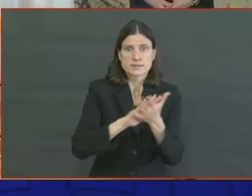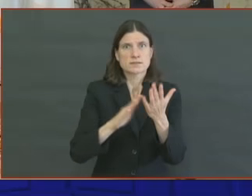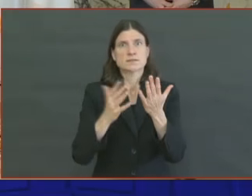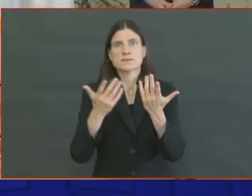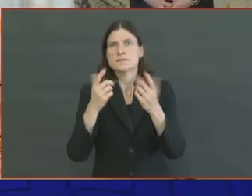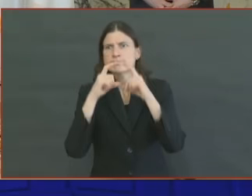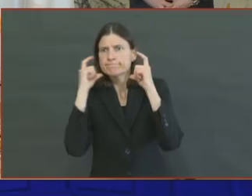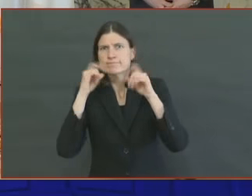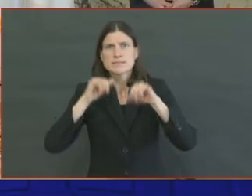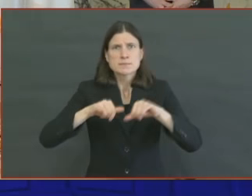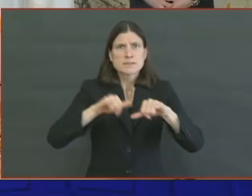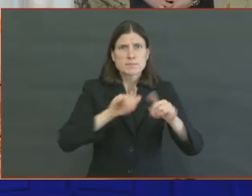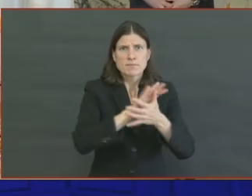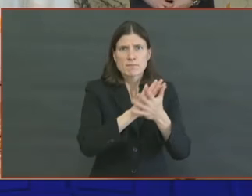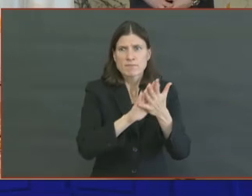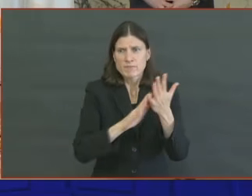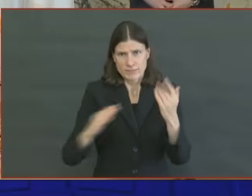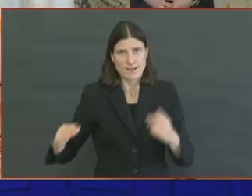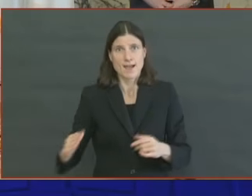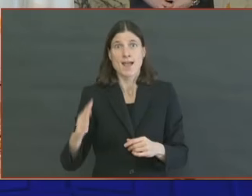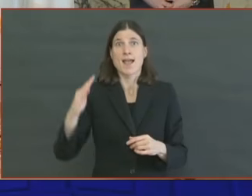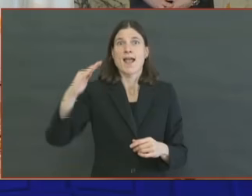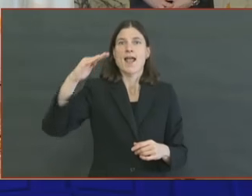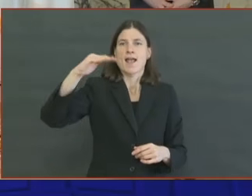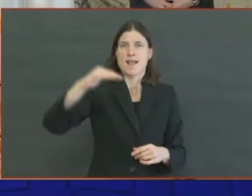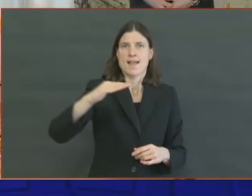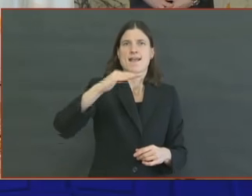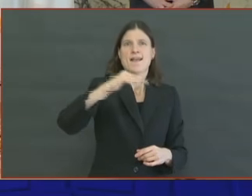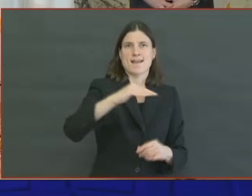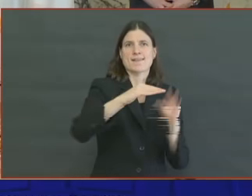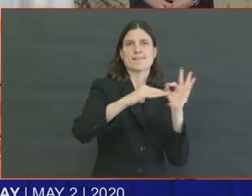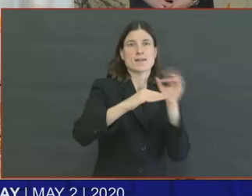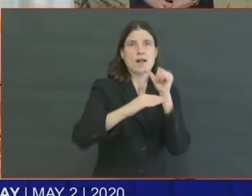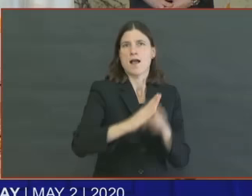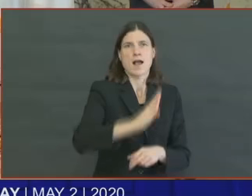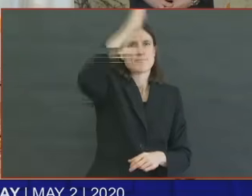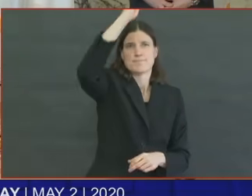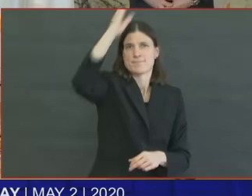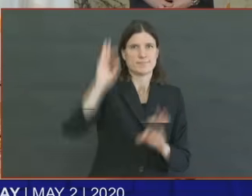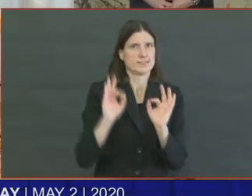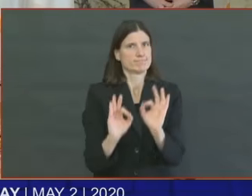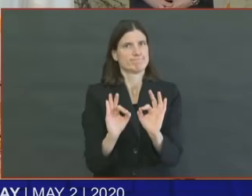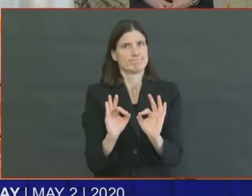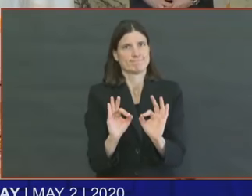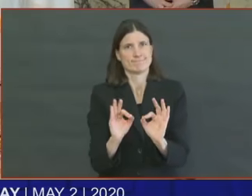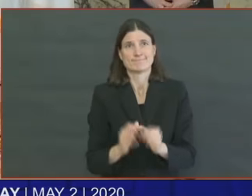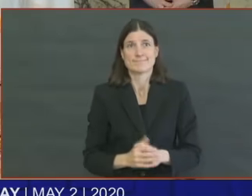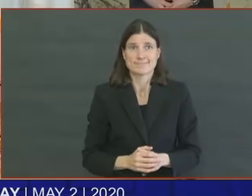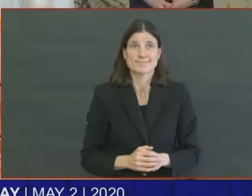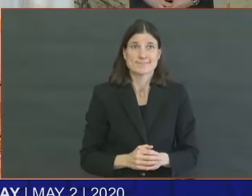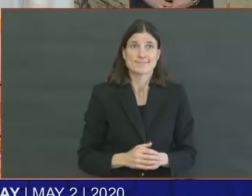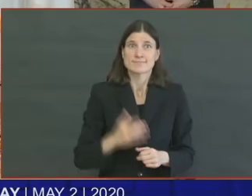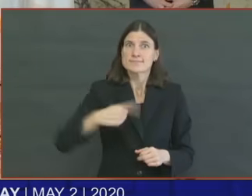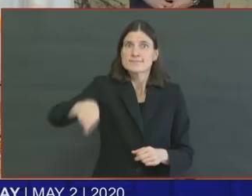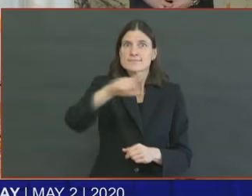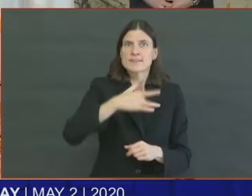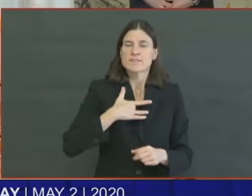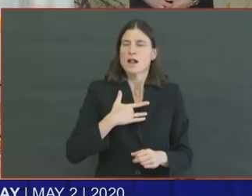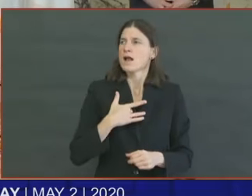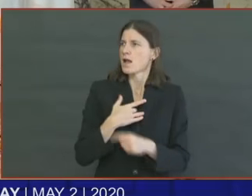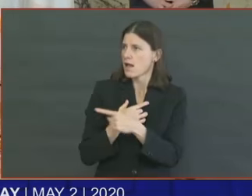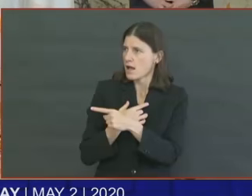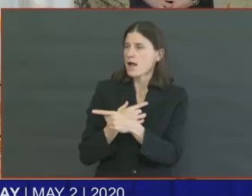As the governor has shared, in our data, there is usually that almost approximately